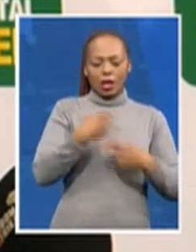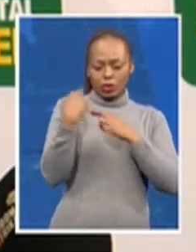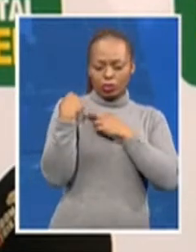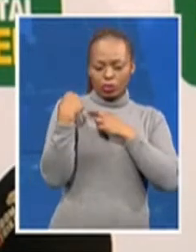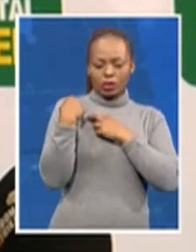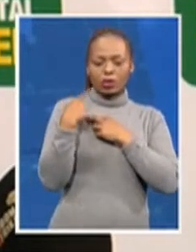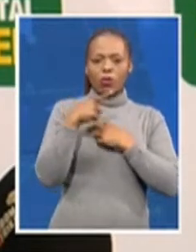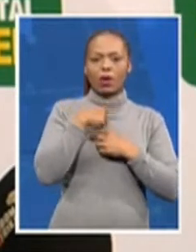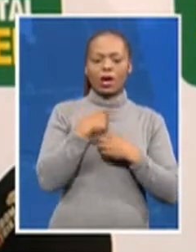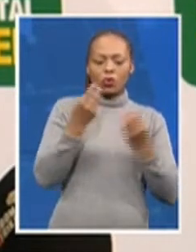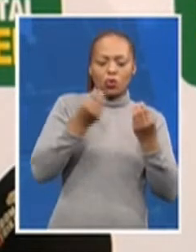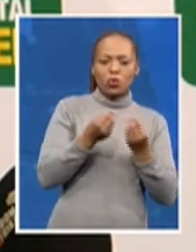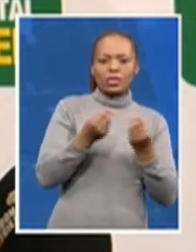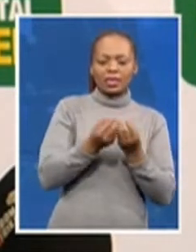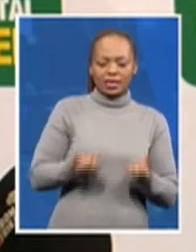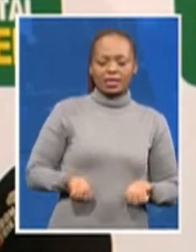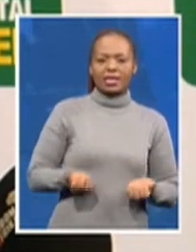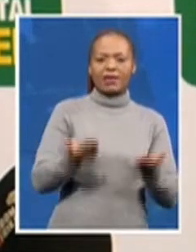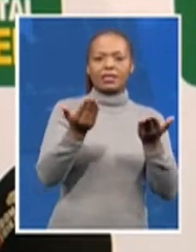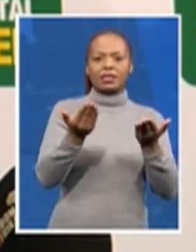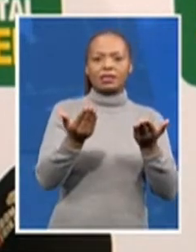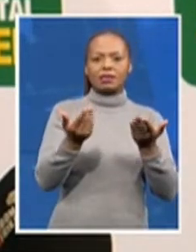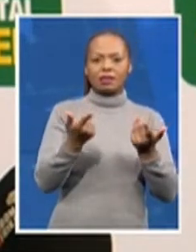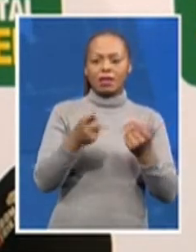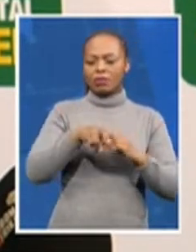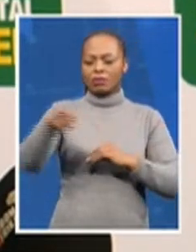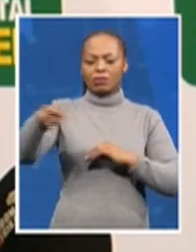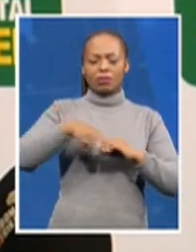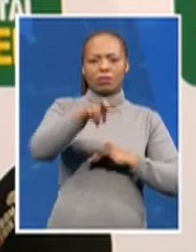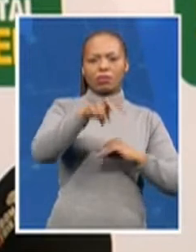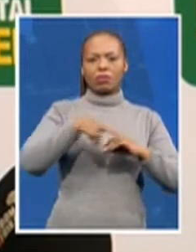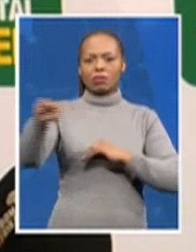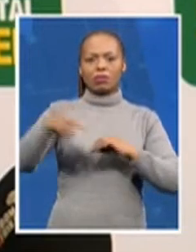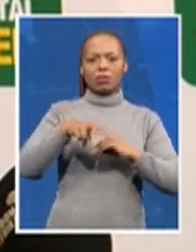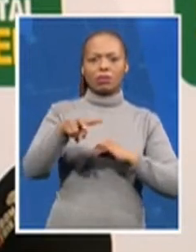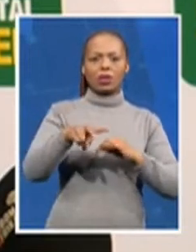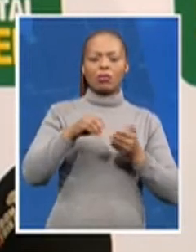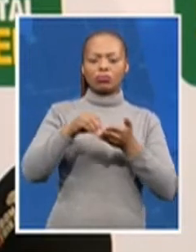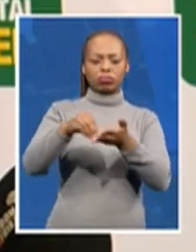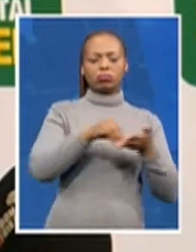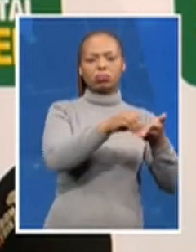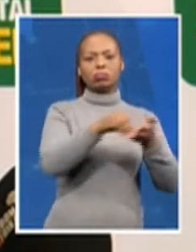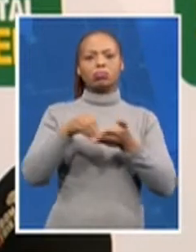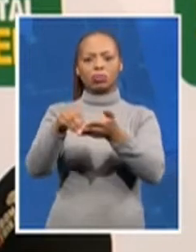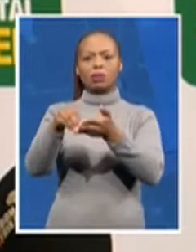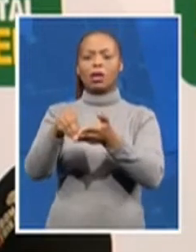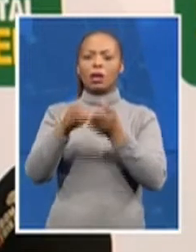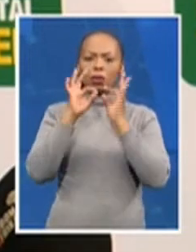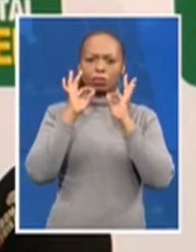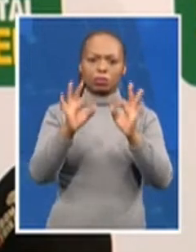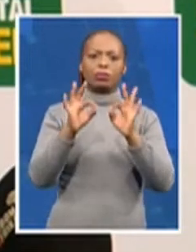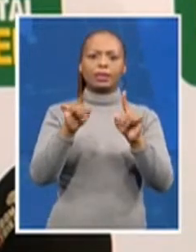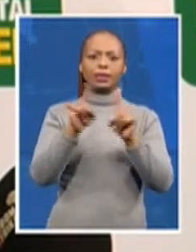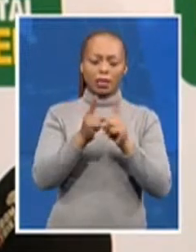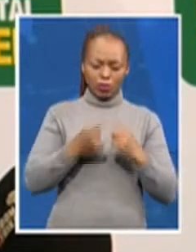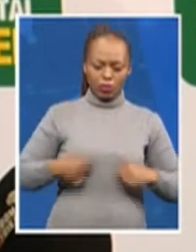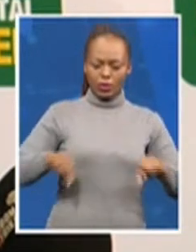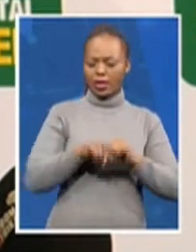our economic system. We also have a responsibility to provide our